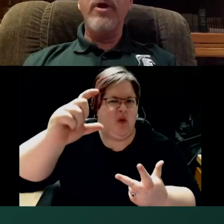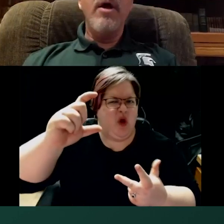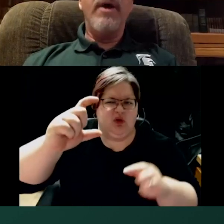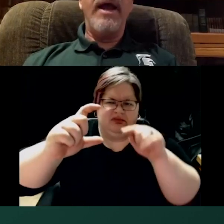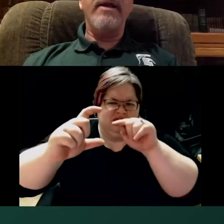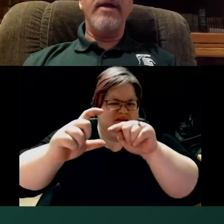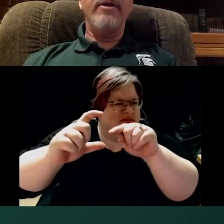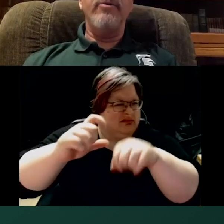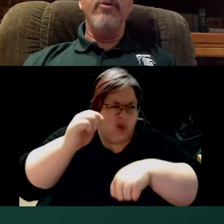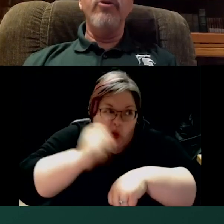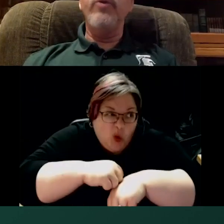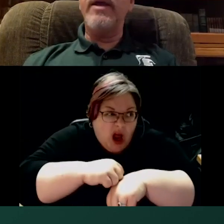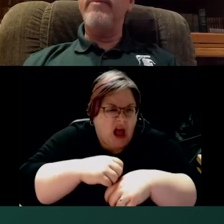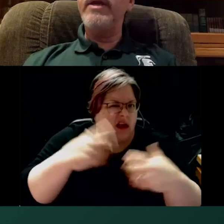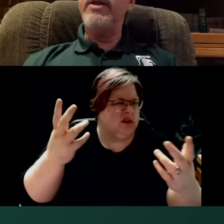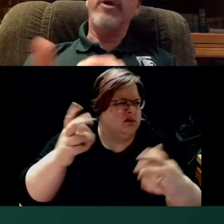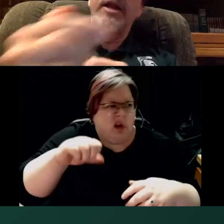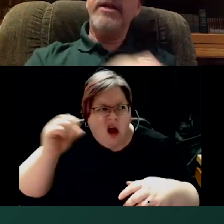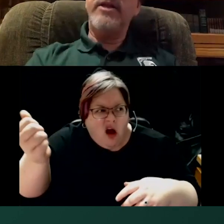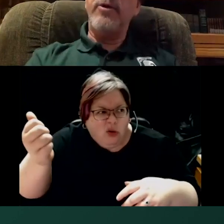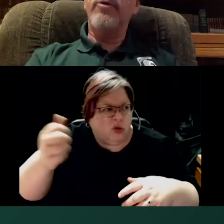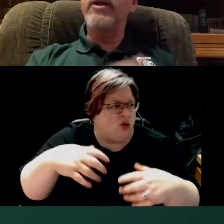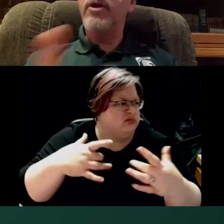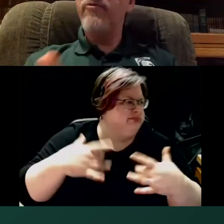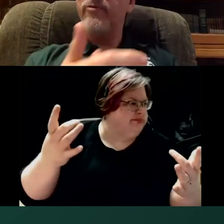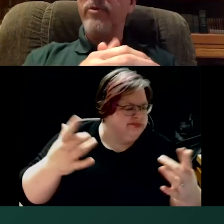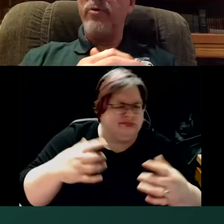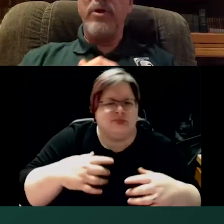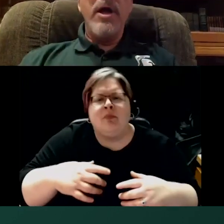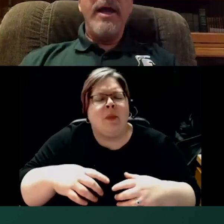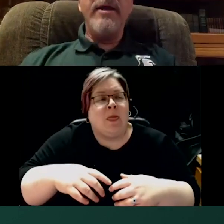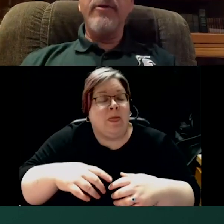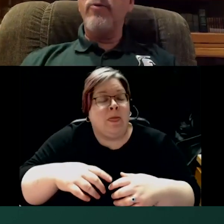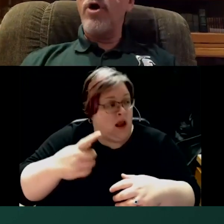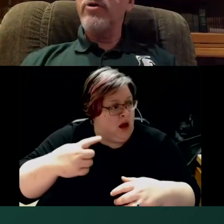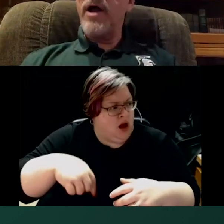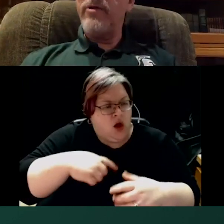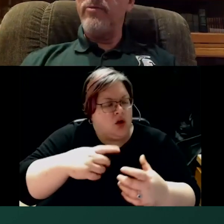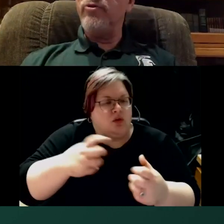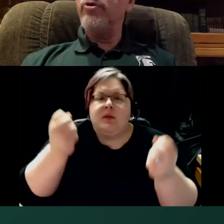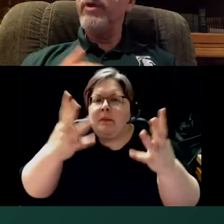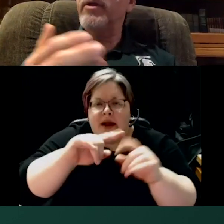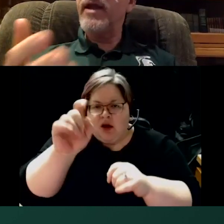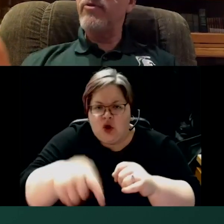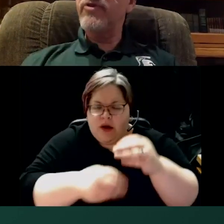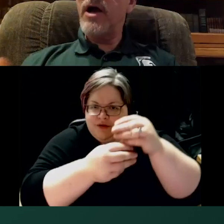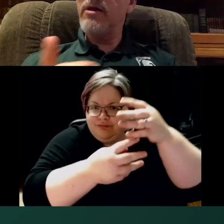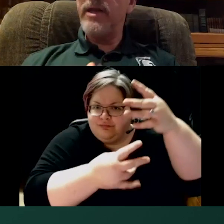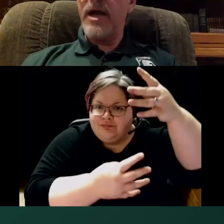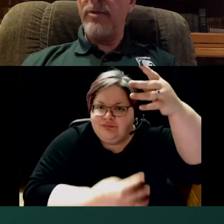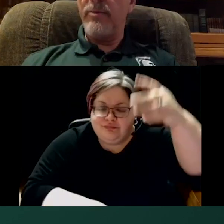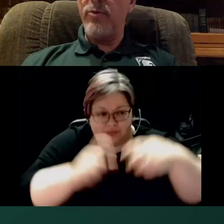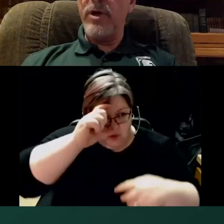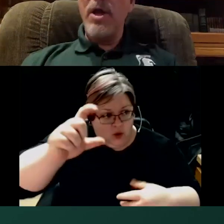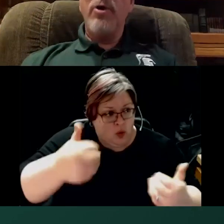Earth? By analyzing the moon, do we get meteors that hit the Earth that come from the moon? Is there water on the moon? Could we establish a